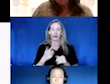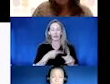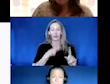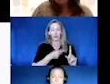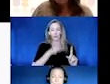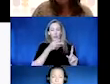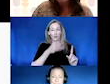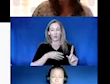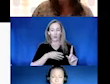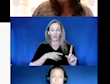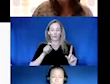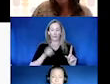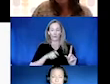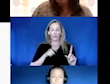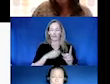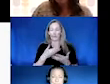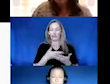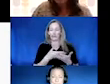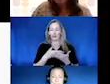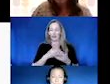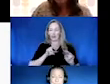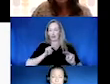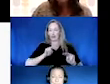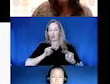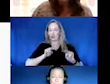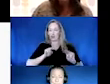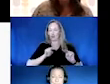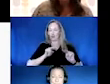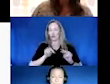biweekly basis in the last few weeks of her pregnancy.